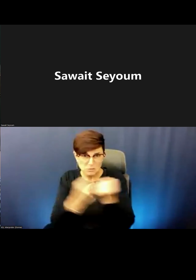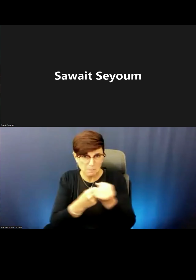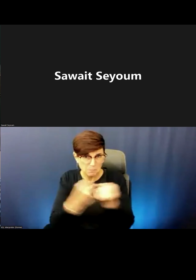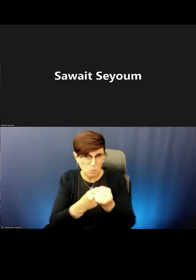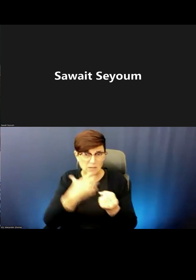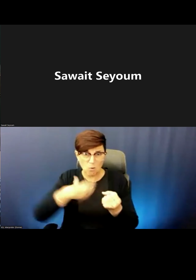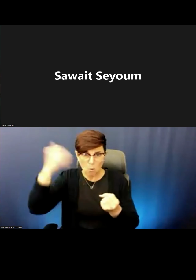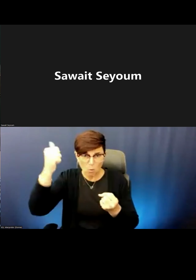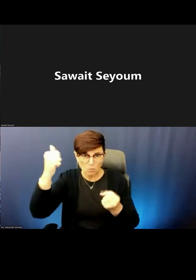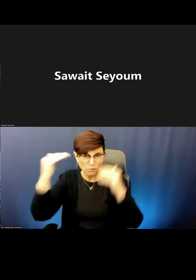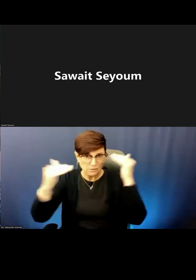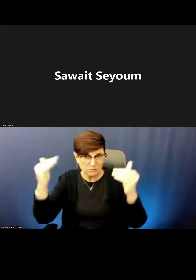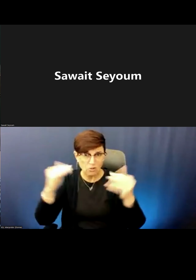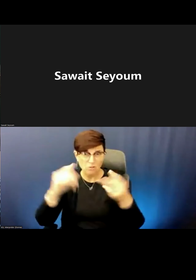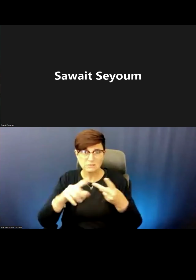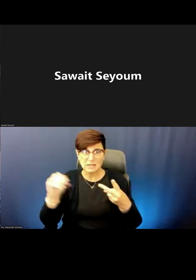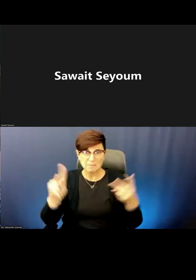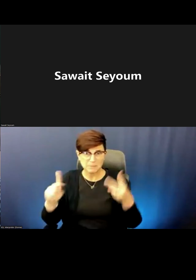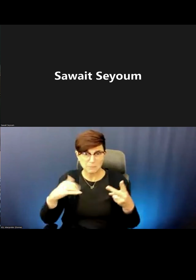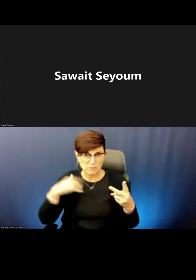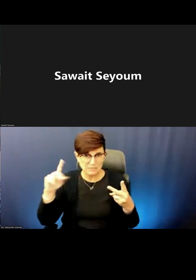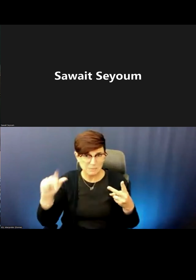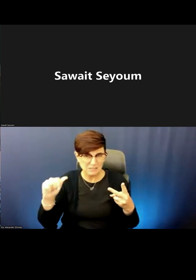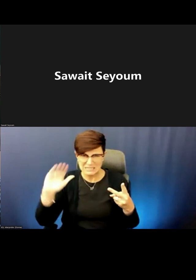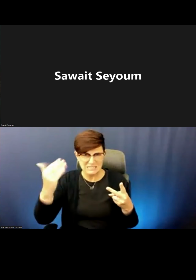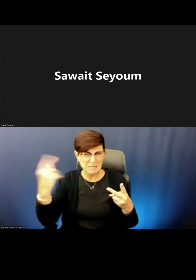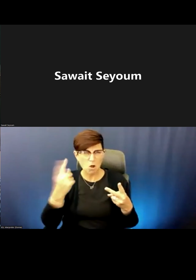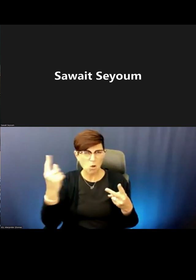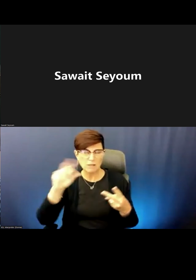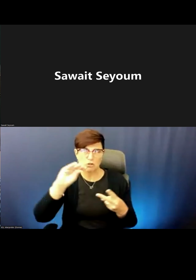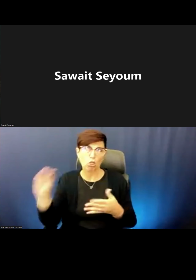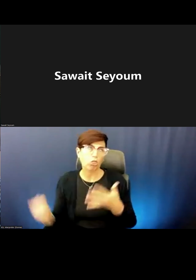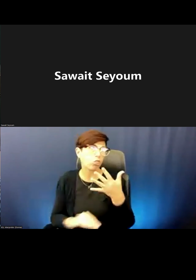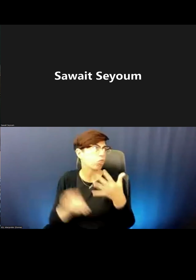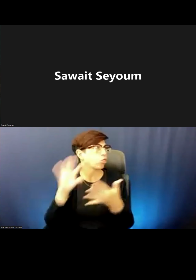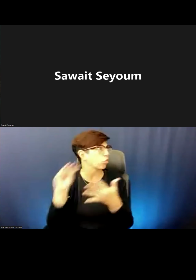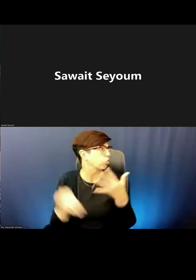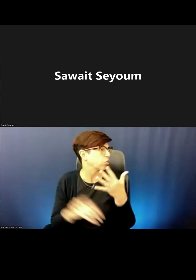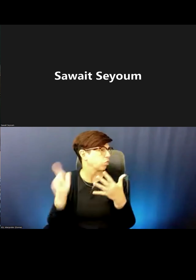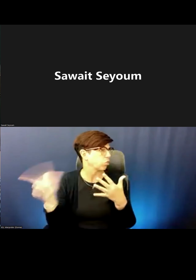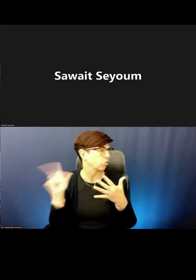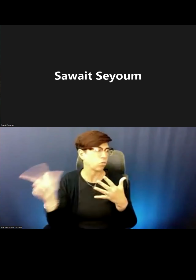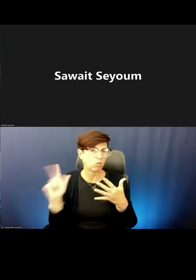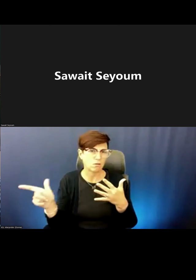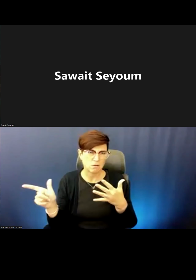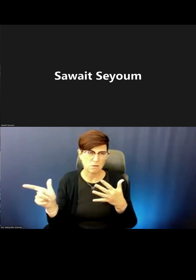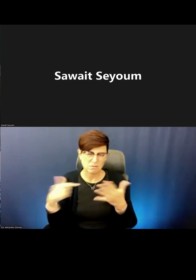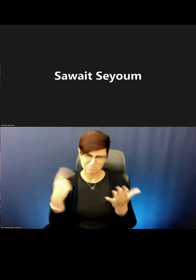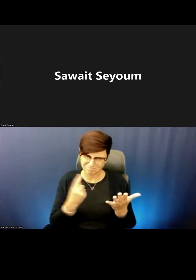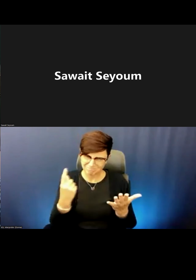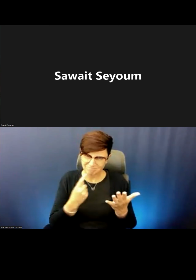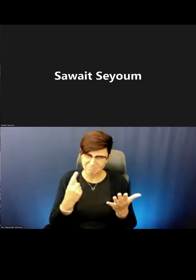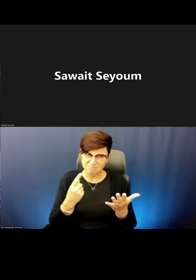tie that together. And I just want to see if any of our panelists have anything else they would like to add.